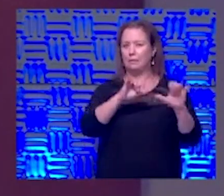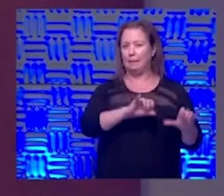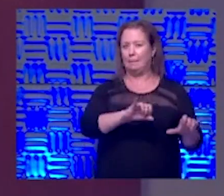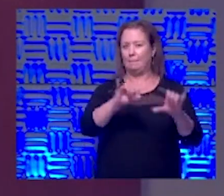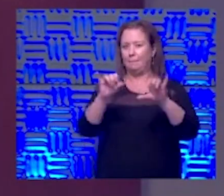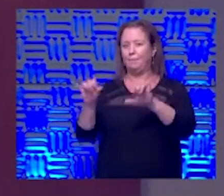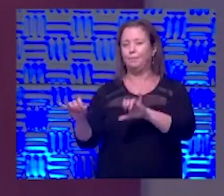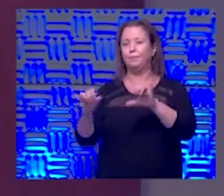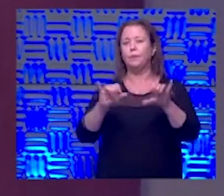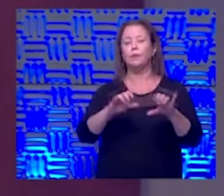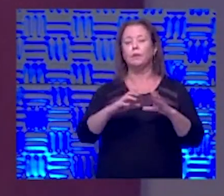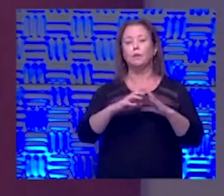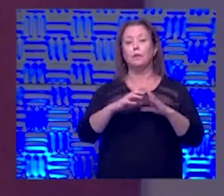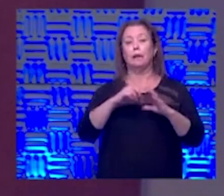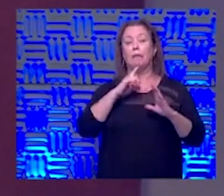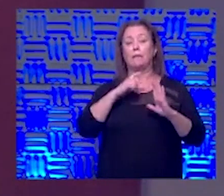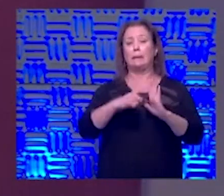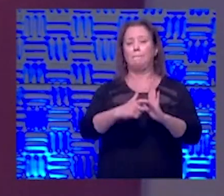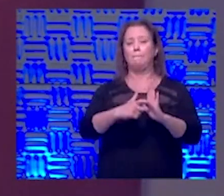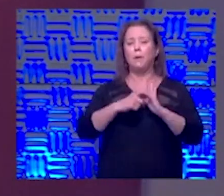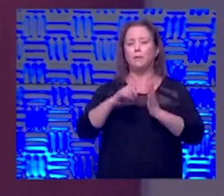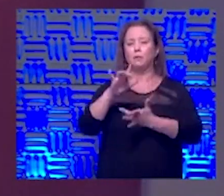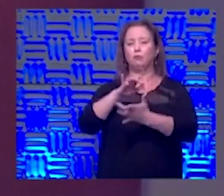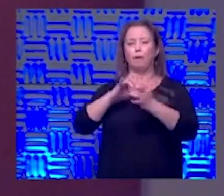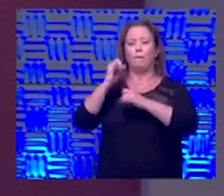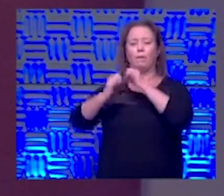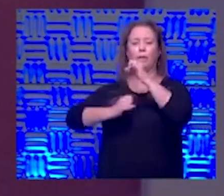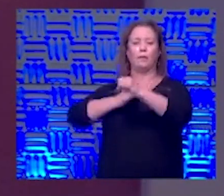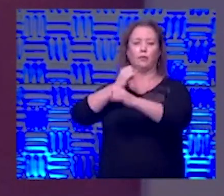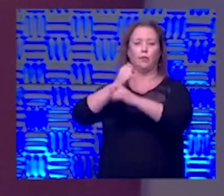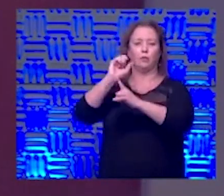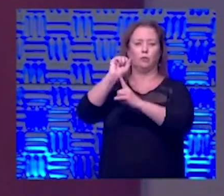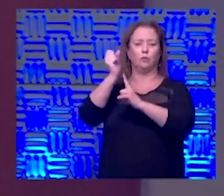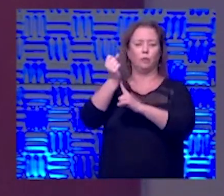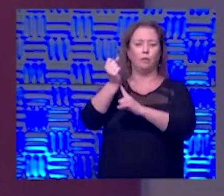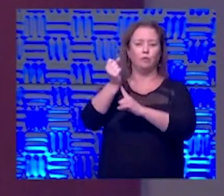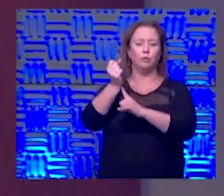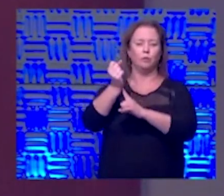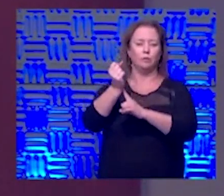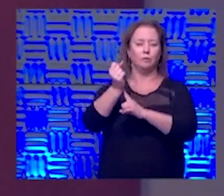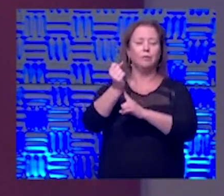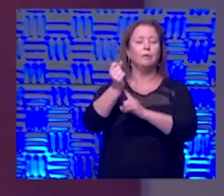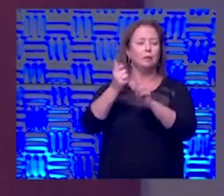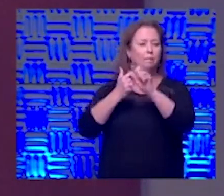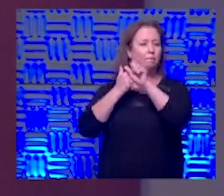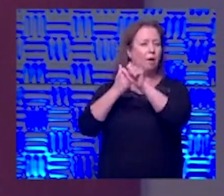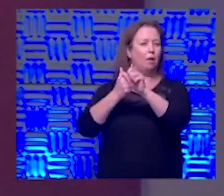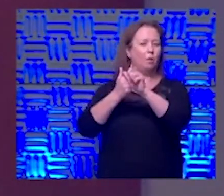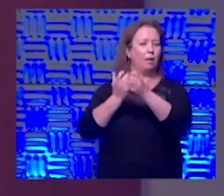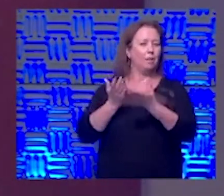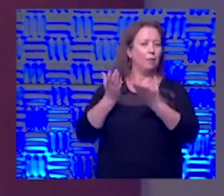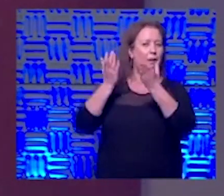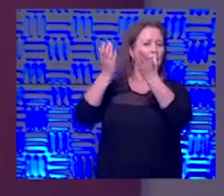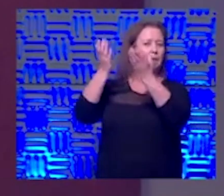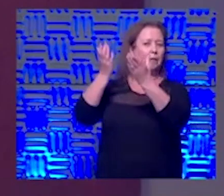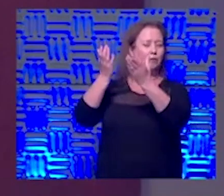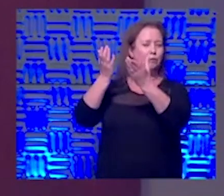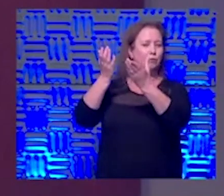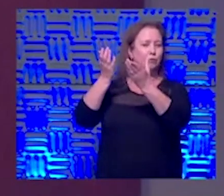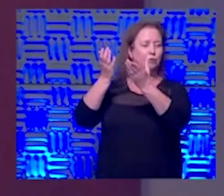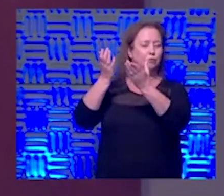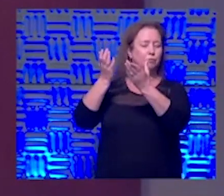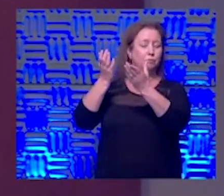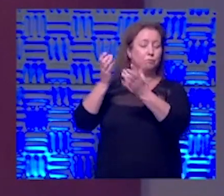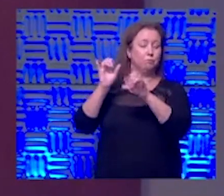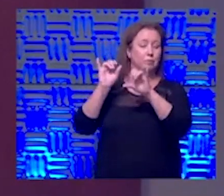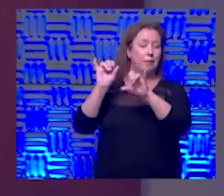it's a must-travel international situation, then following the same recommendations would